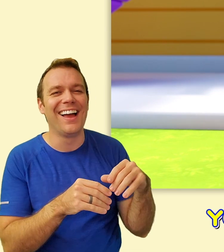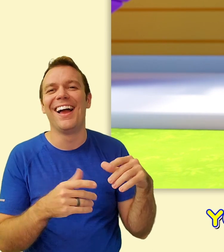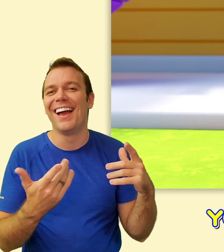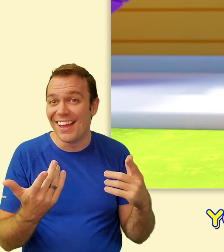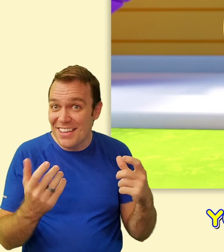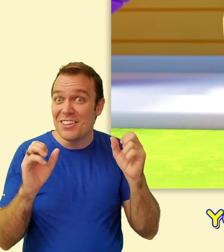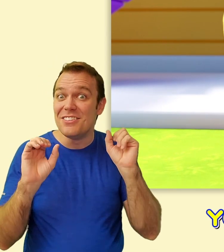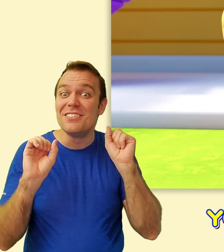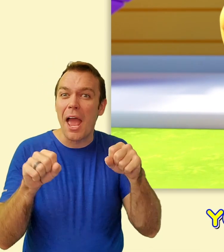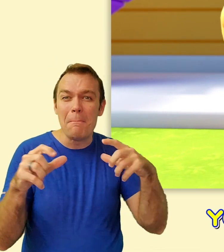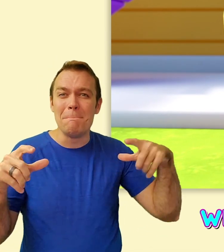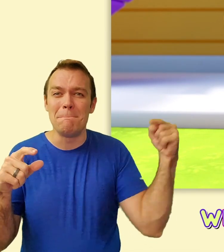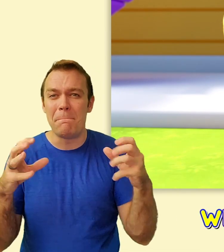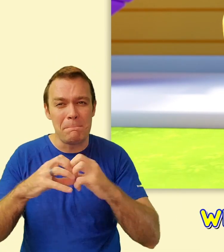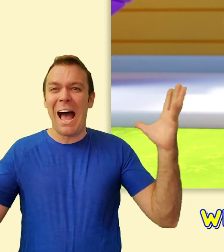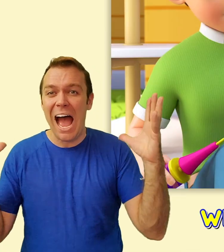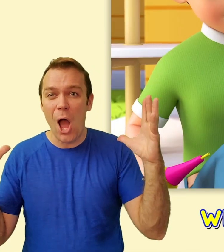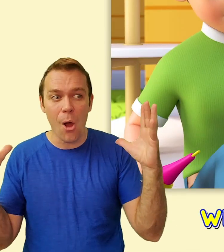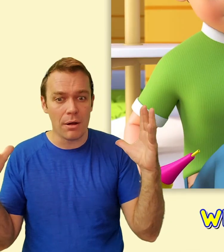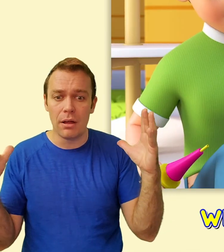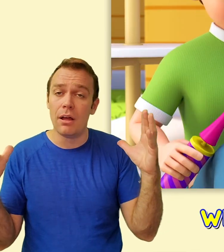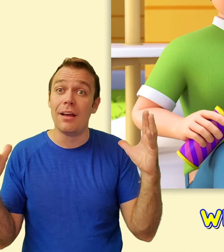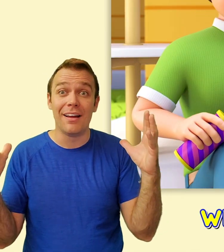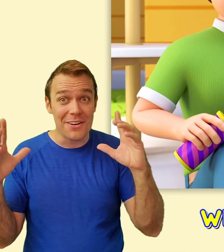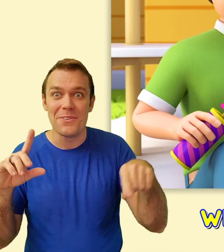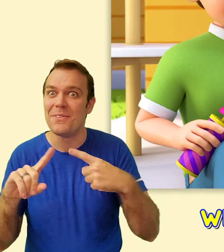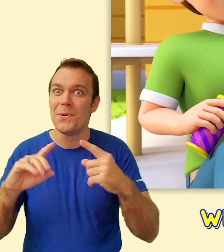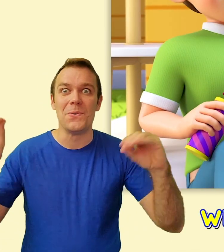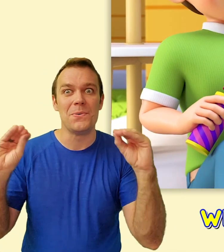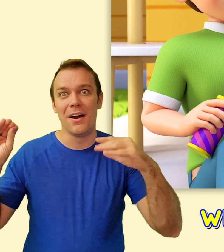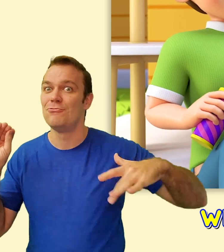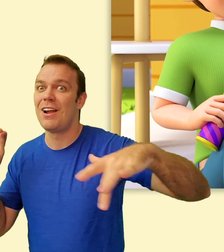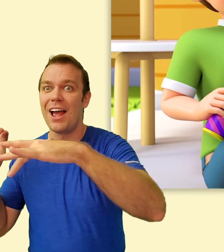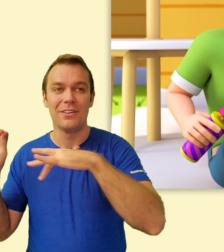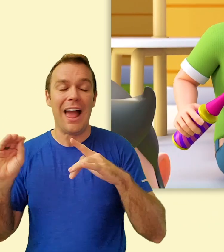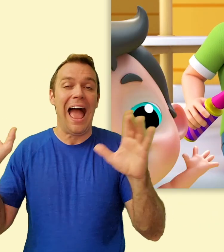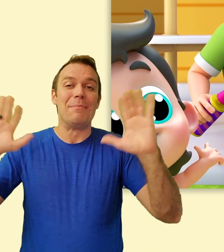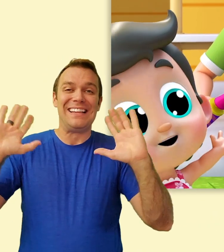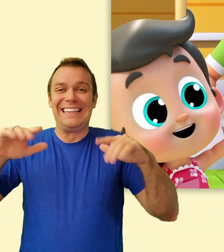You can even pop them when no one else is here.